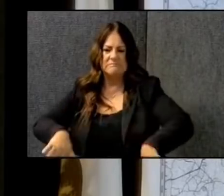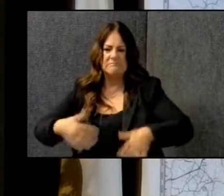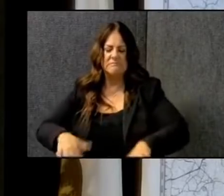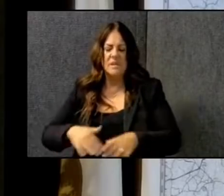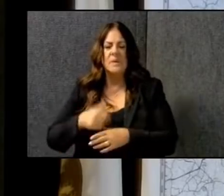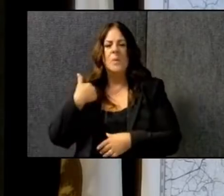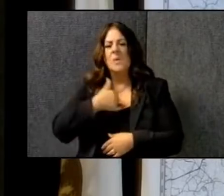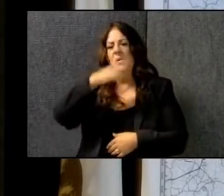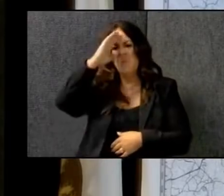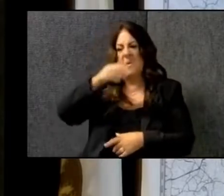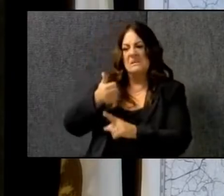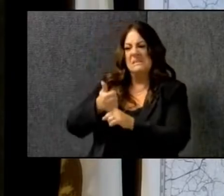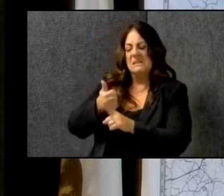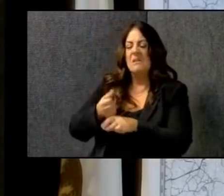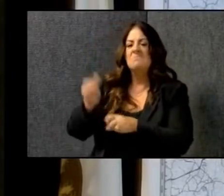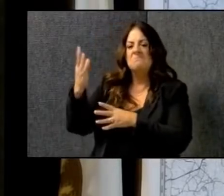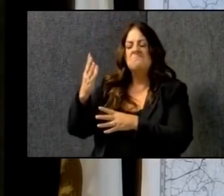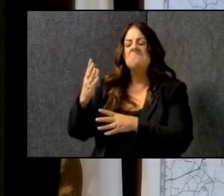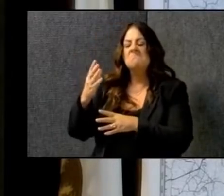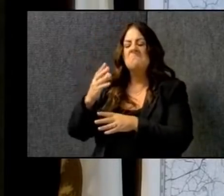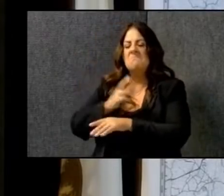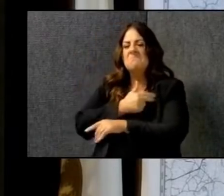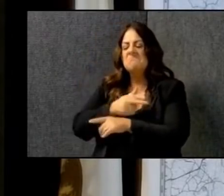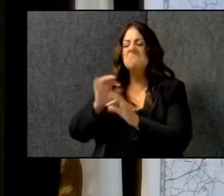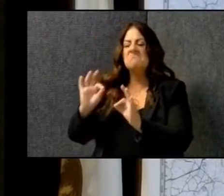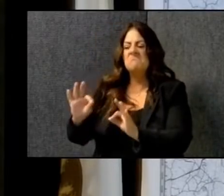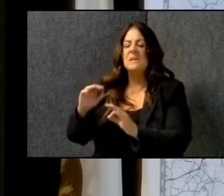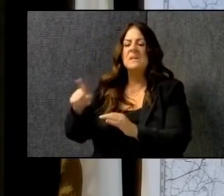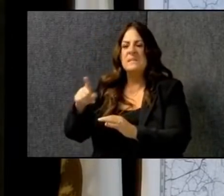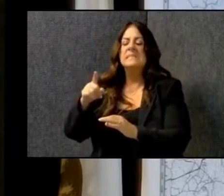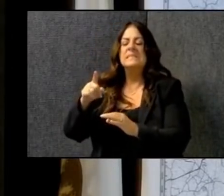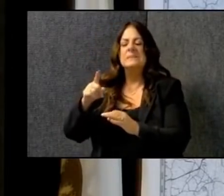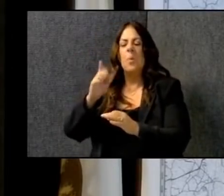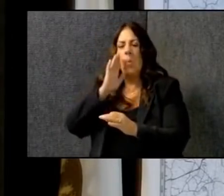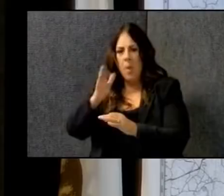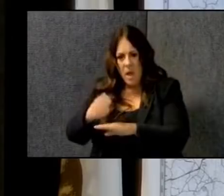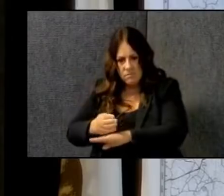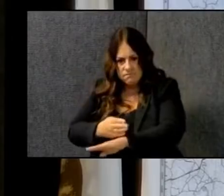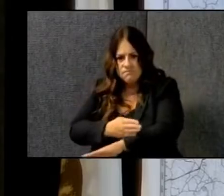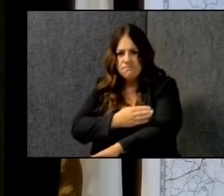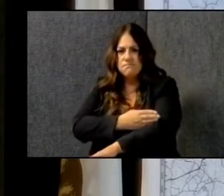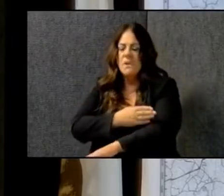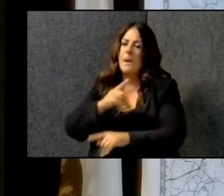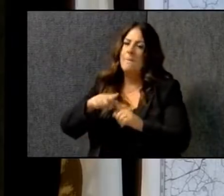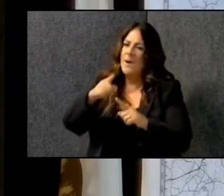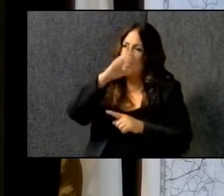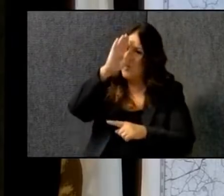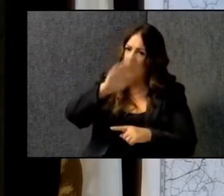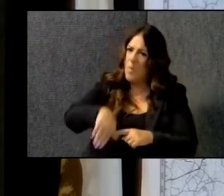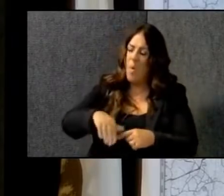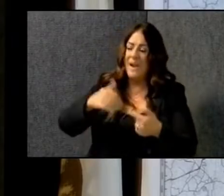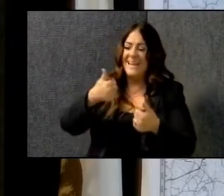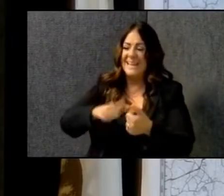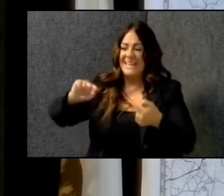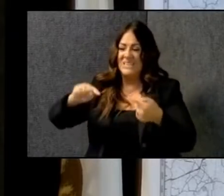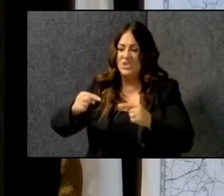and we do know that he is continuing to recover. It's going to be a long road to recovery. Burn injuries can be